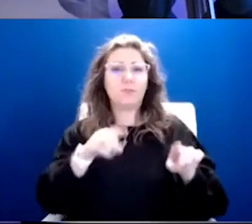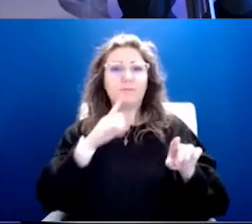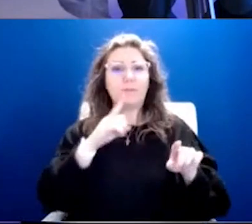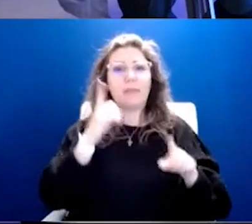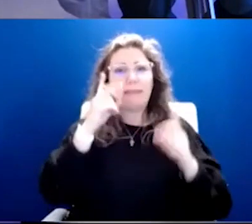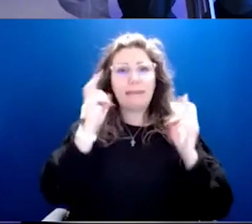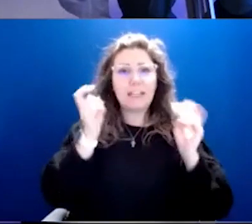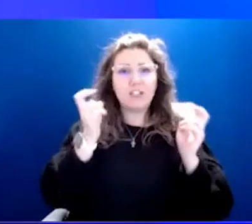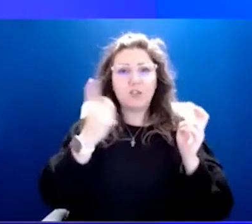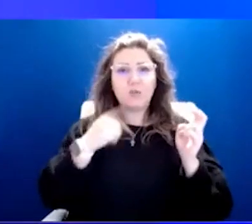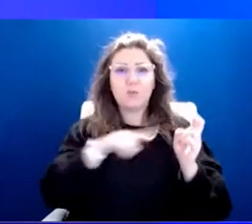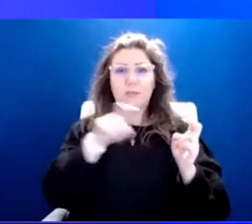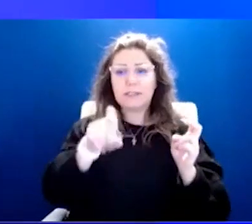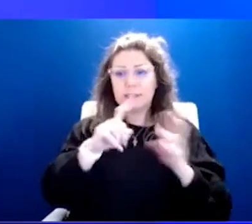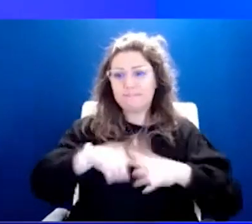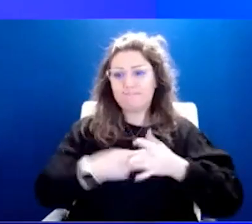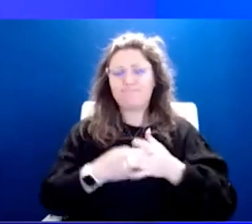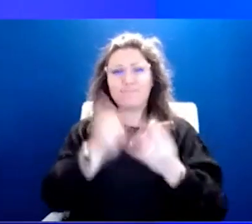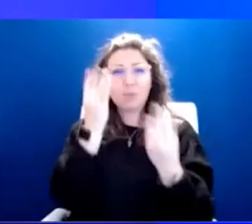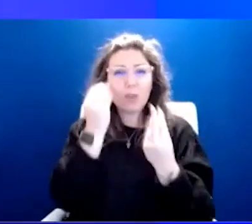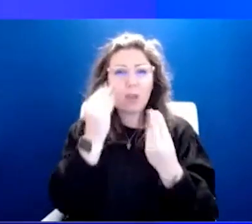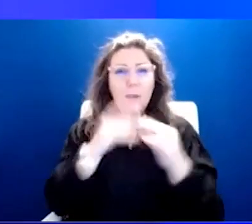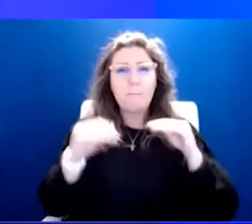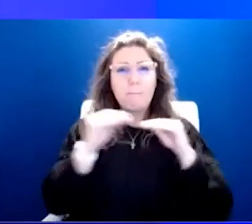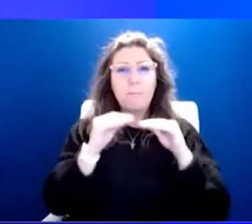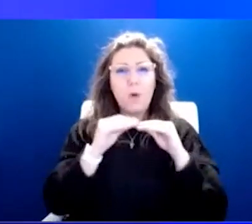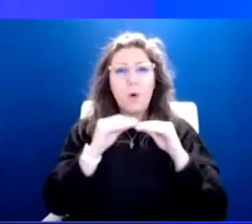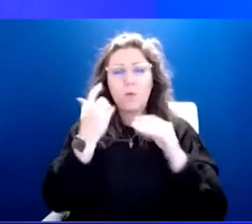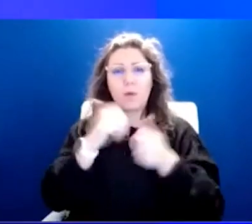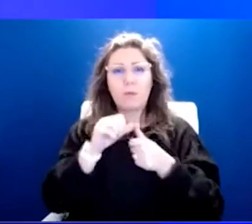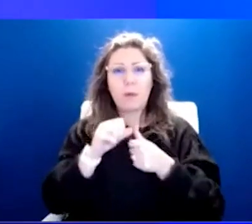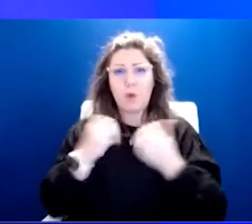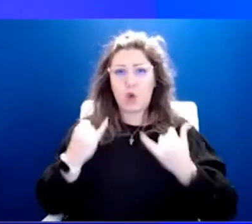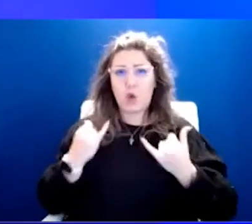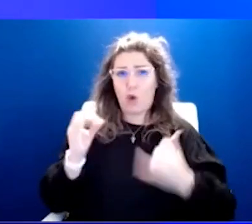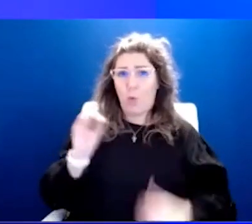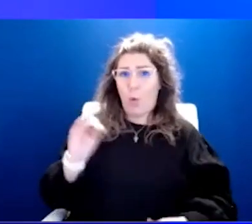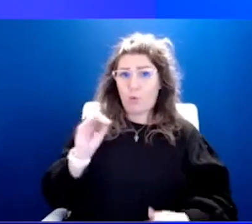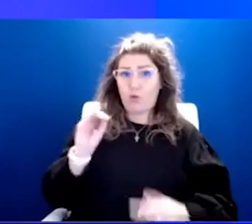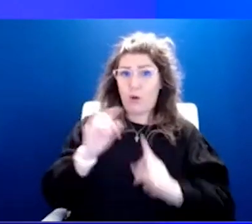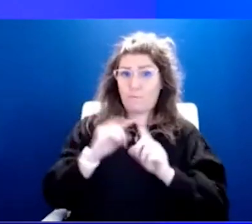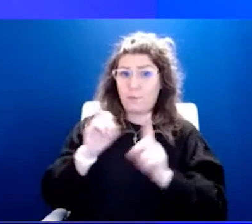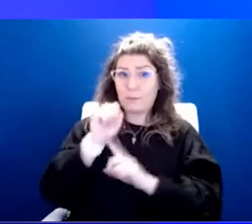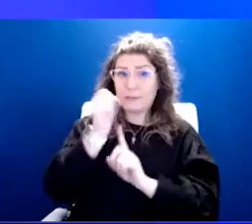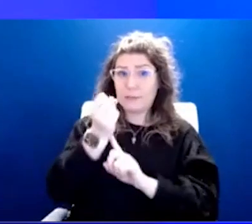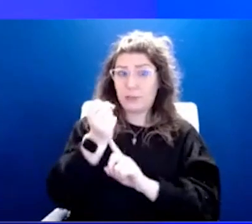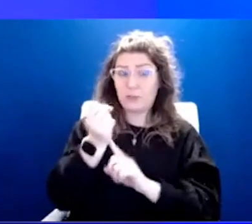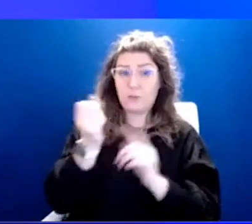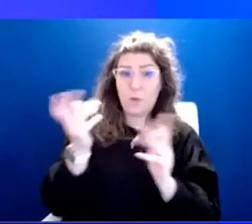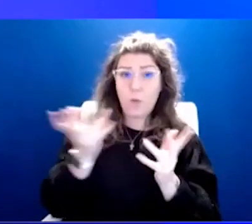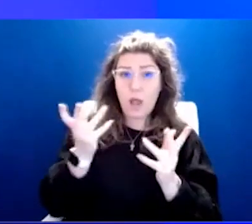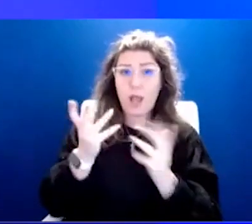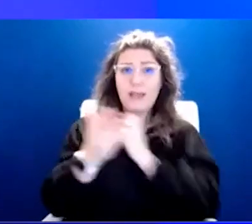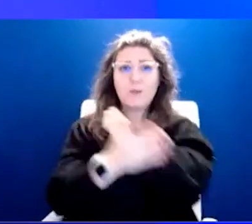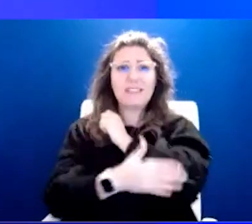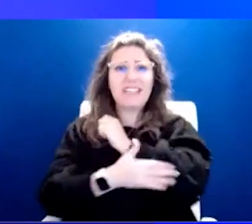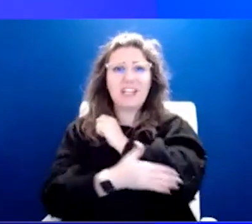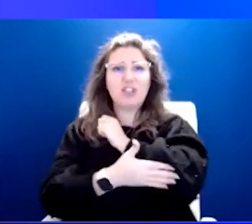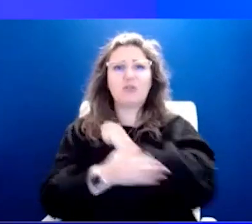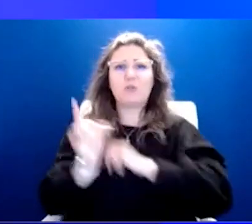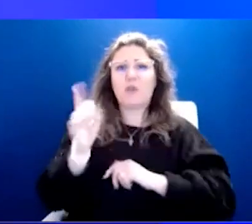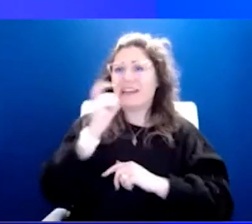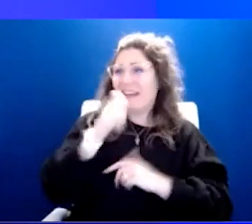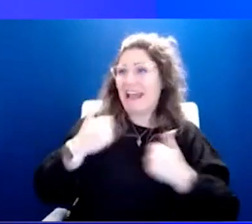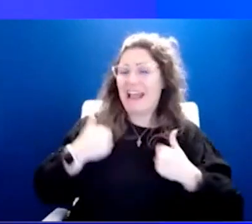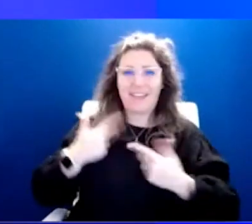we need to begin to think about much more. Remember that the current Omicron came out of a situation where, from a country where it didn't have the kind of vaccination coverage